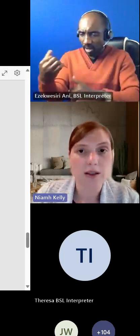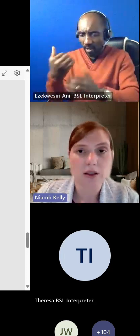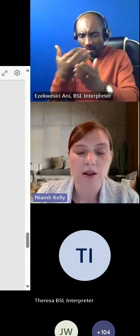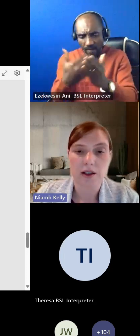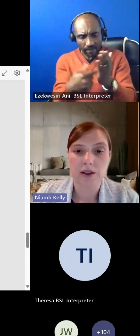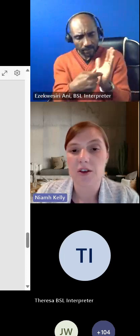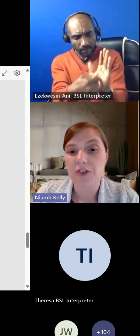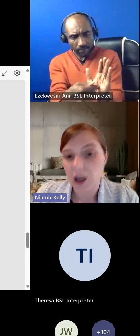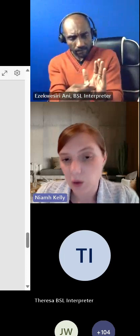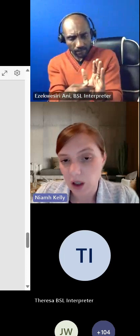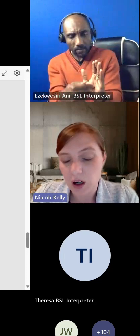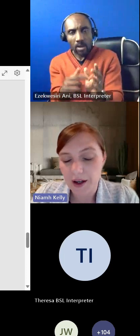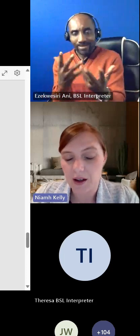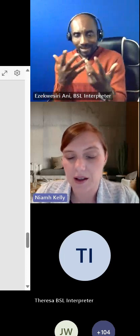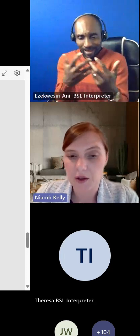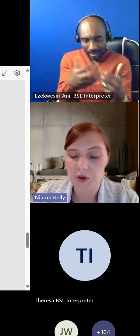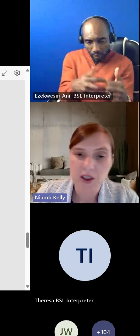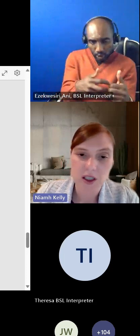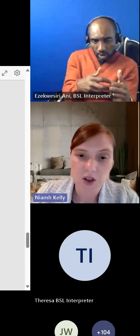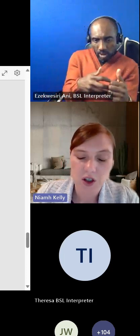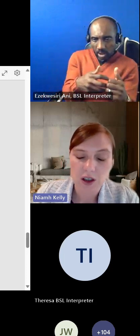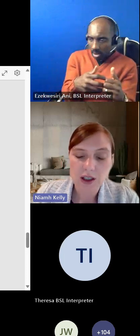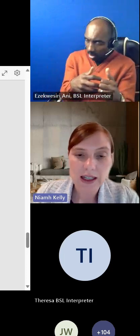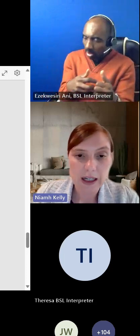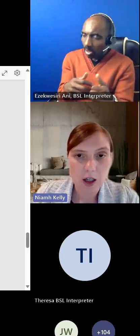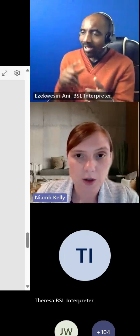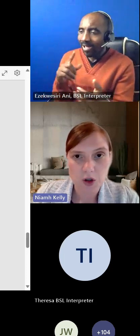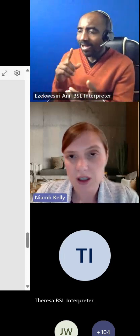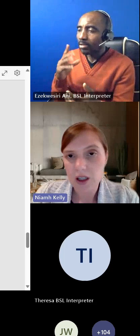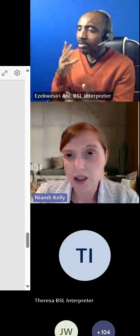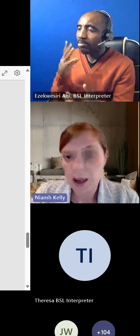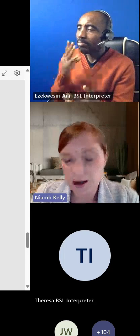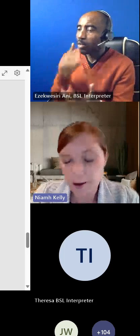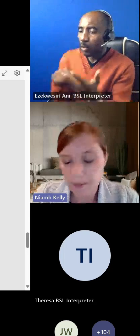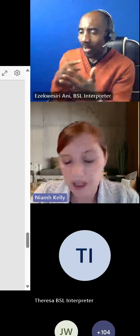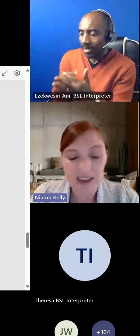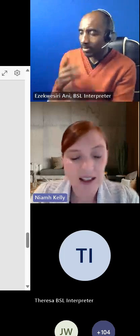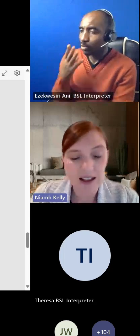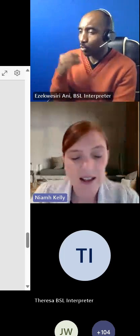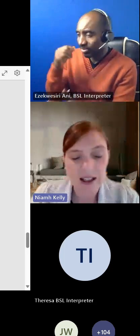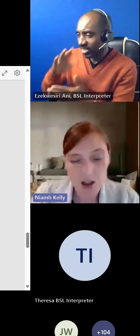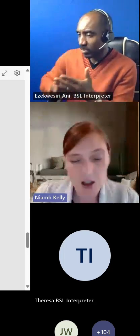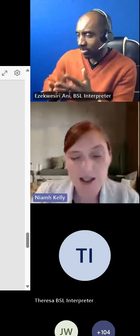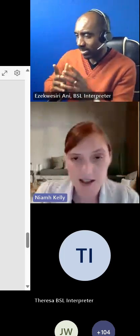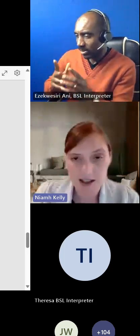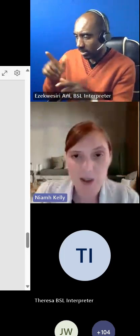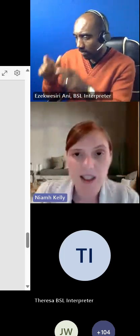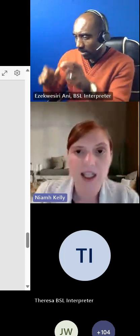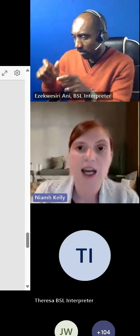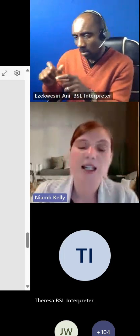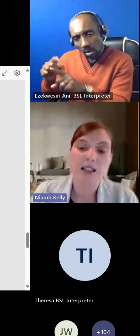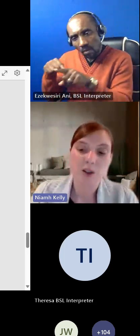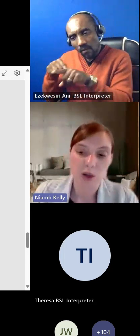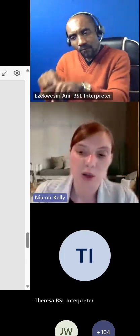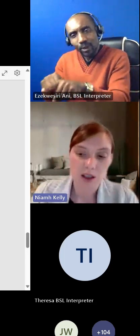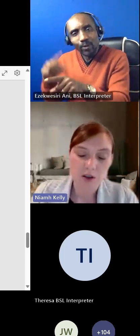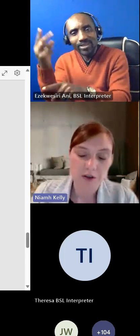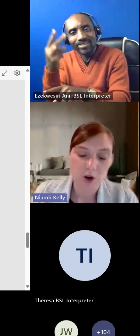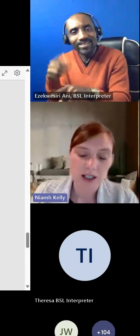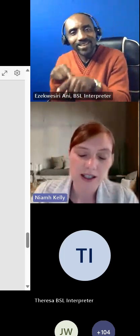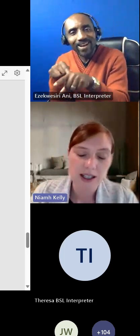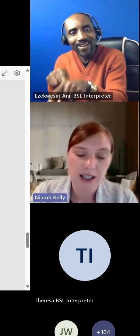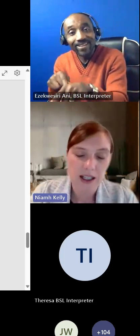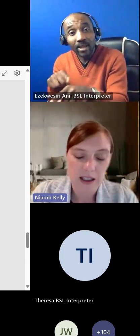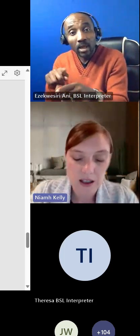and the UX designers are following guidelines for the digital inclusion. And the EU Accessibility Act is coming